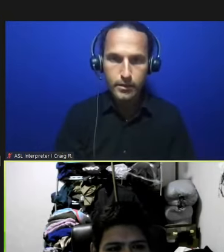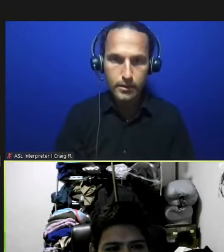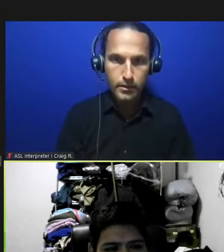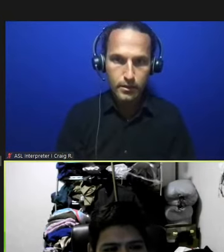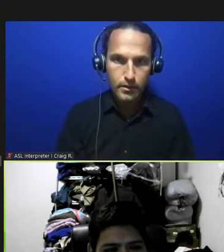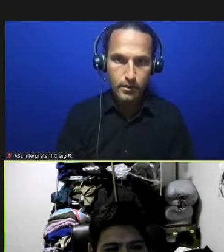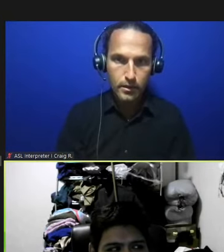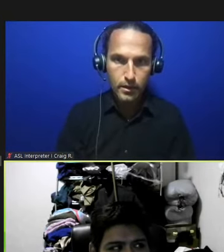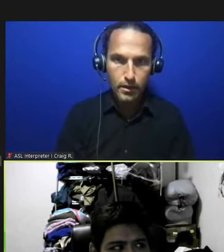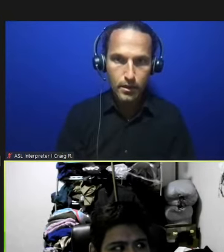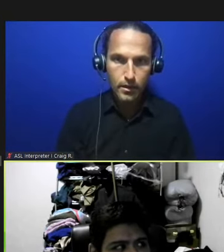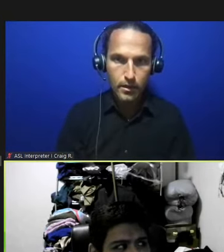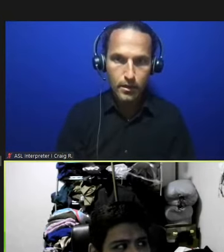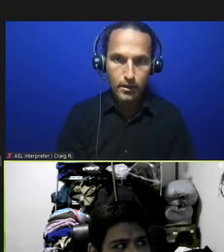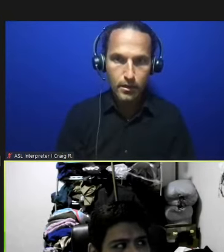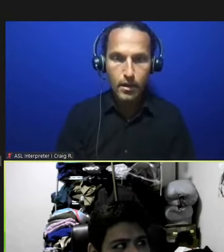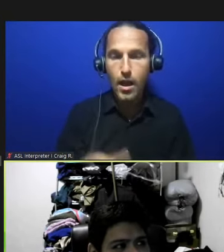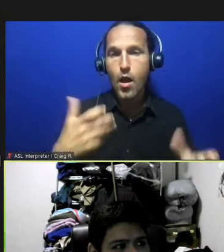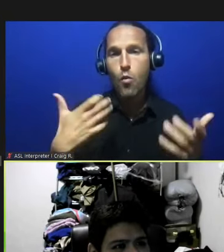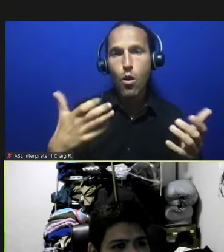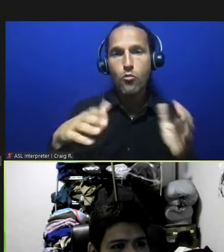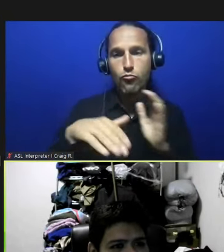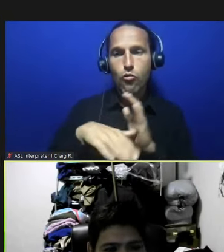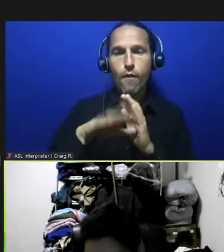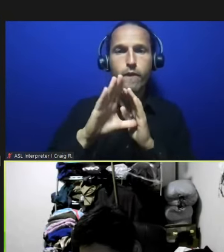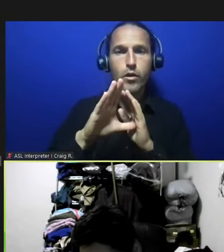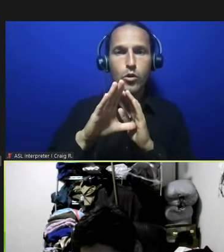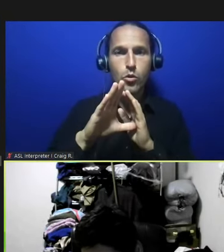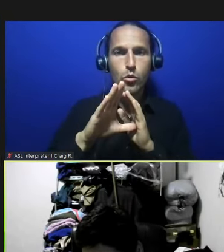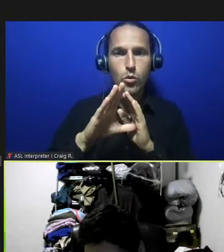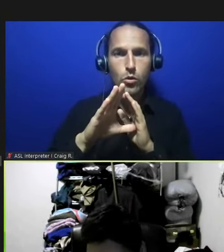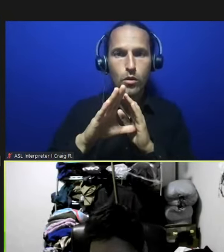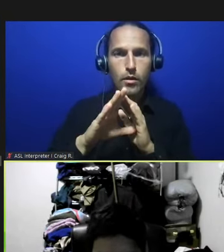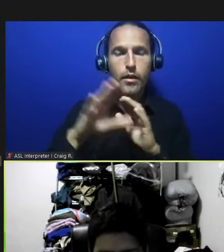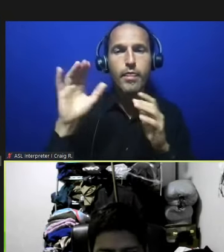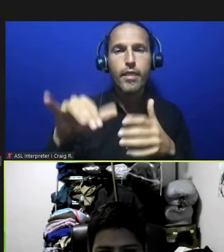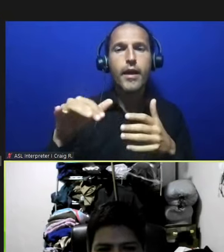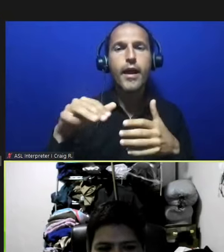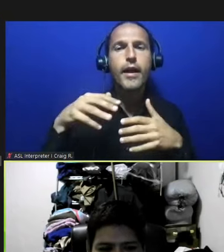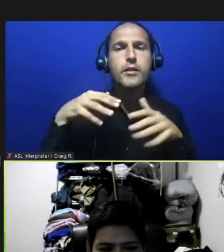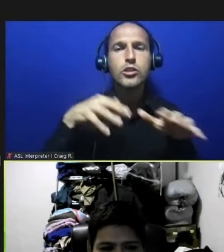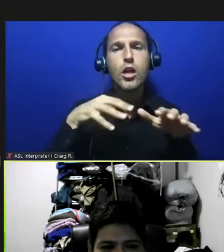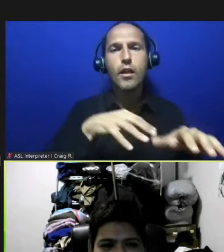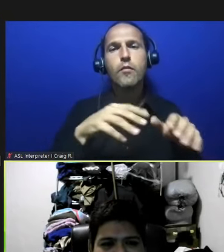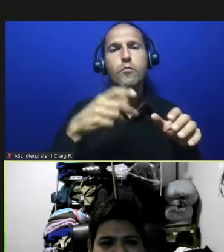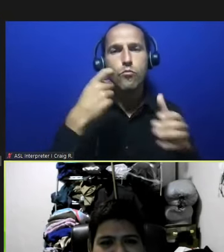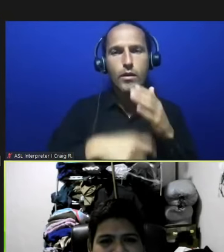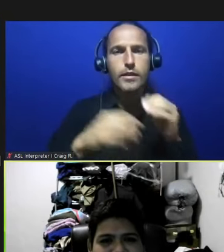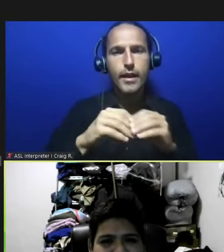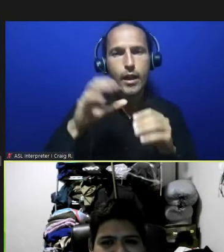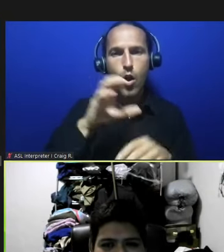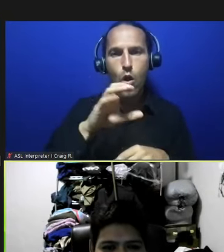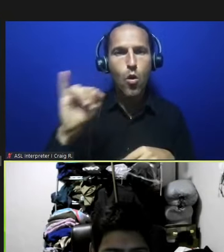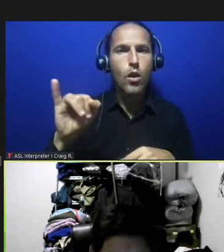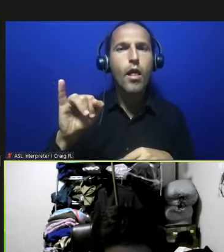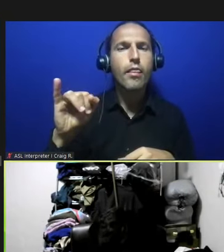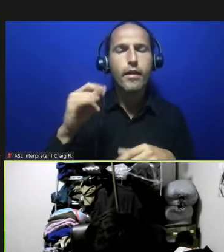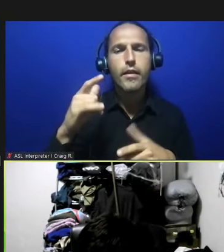I want to know to review the congestion pricing in Coney Island. Thank you very